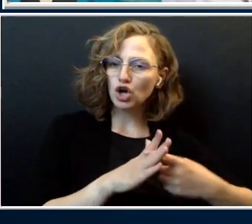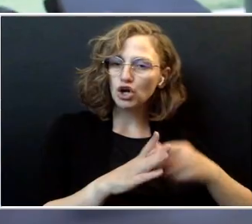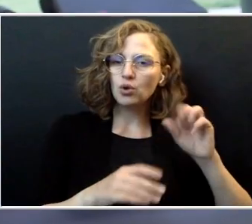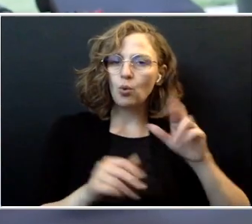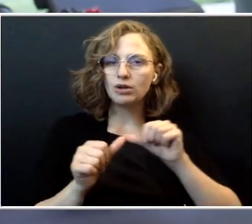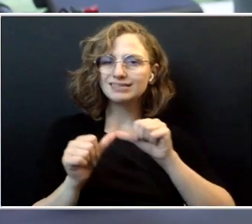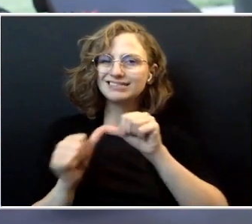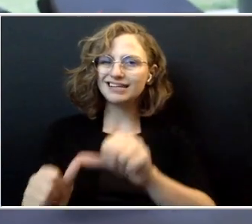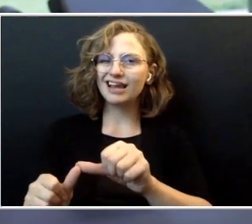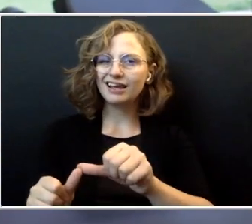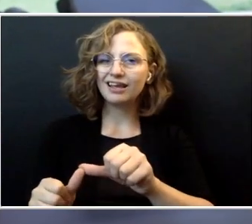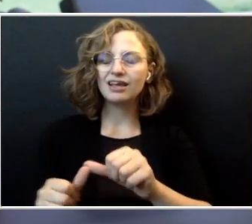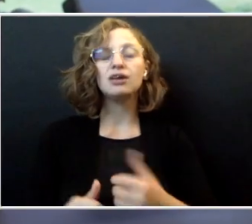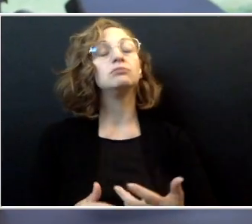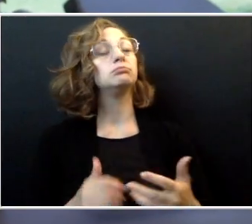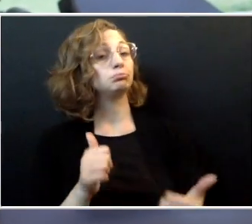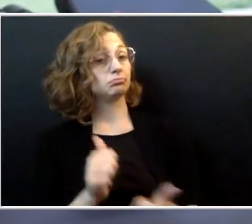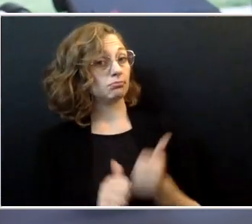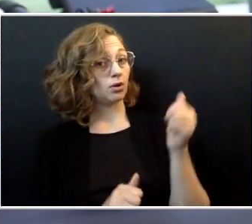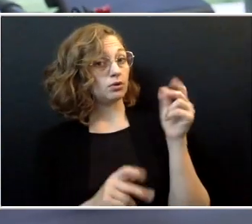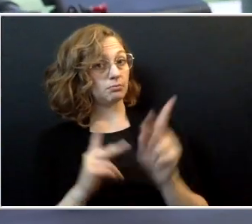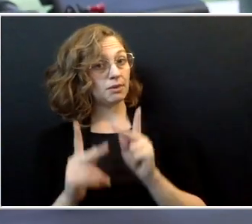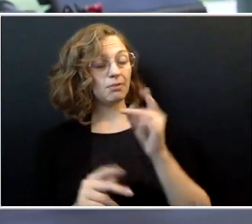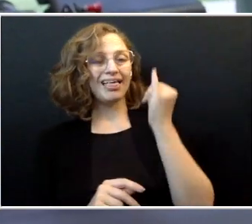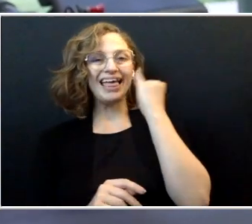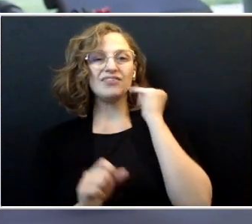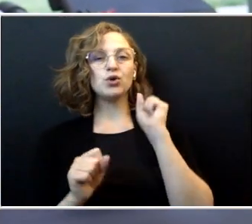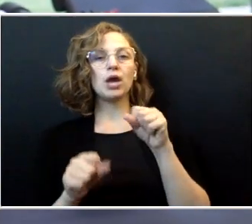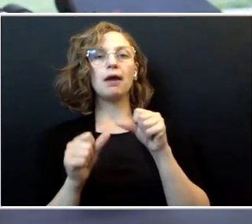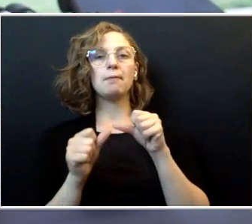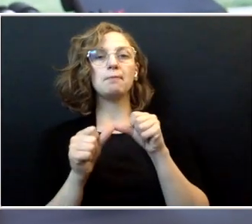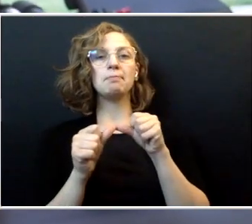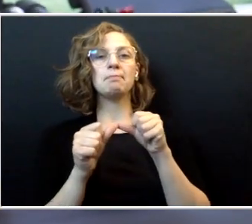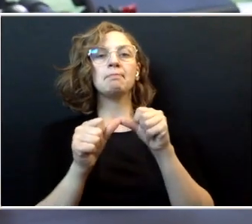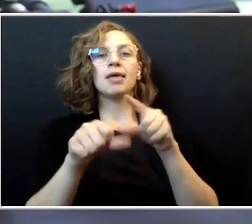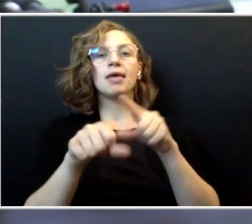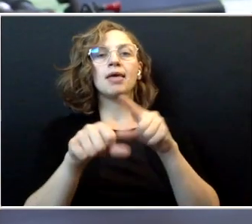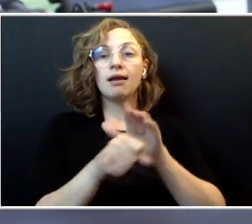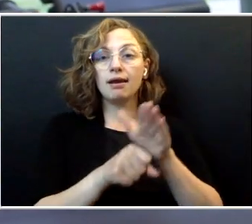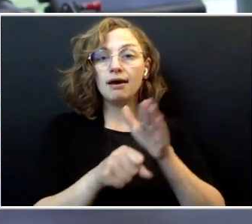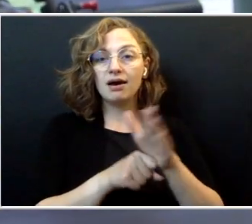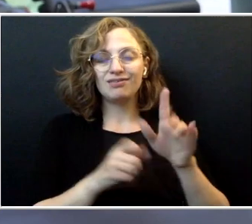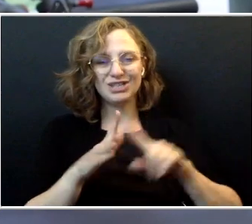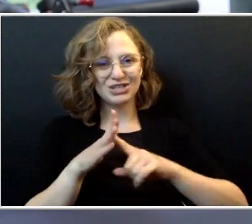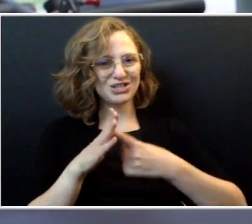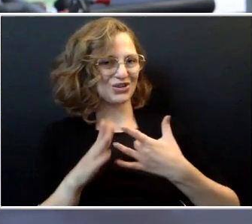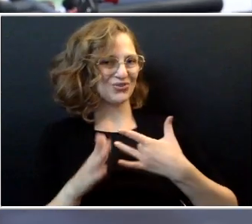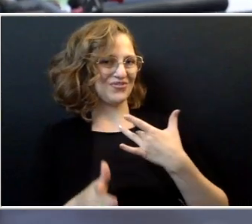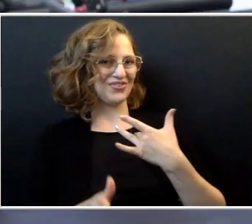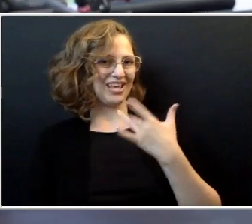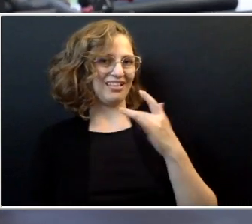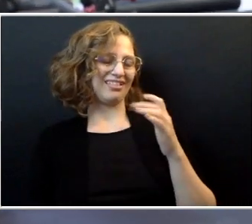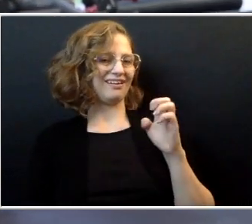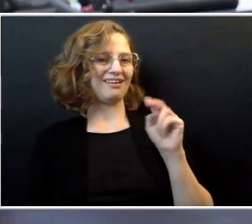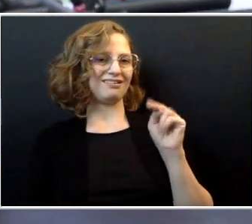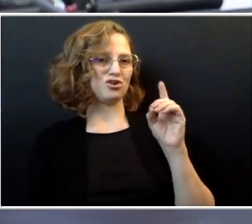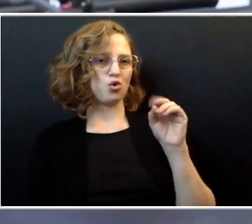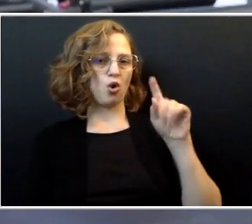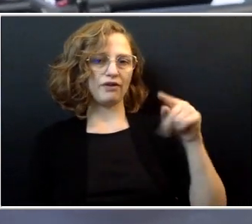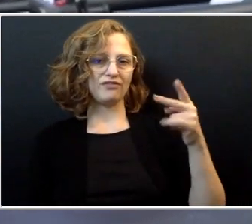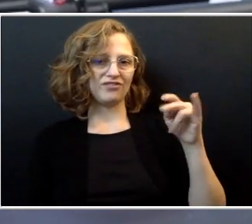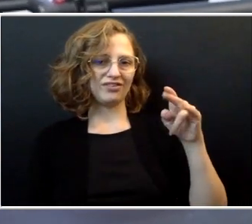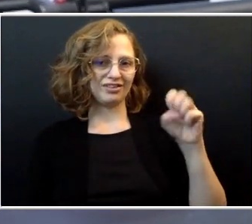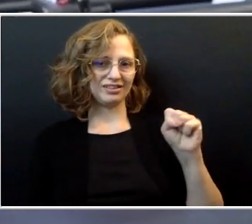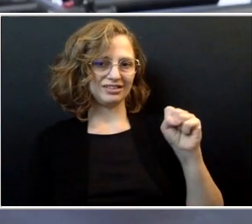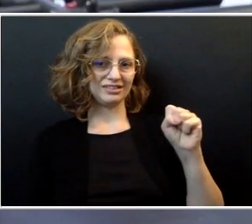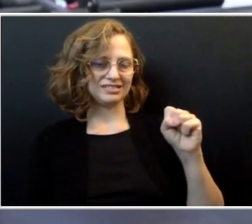For most people, if you can stick to it long enough to start to feel the endorphins and to get to the place where you're at, then it's the opposite. People are like,